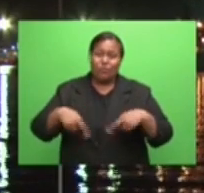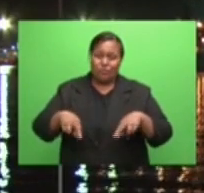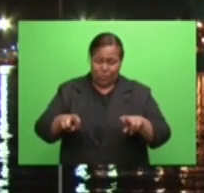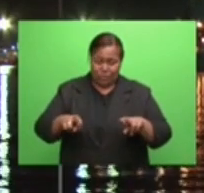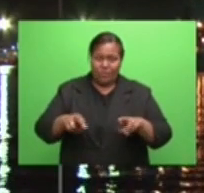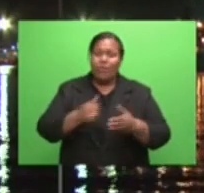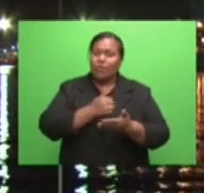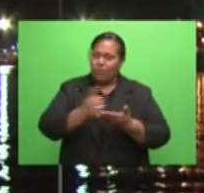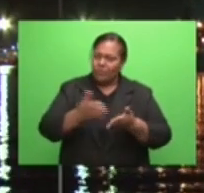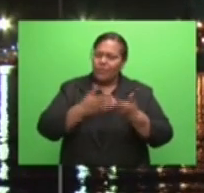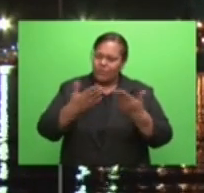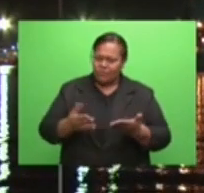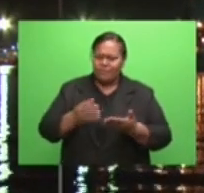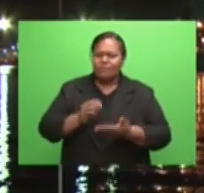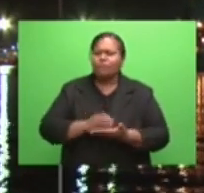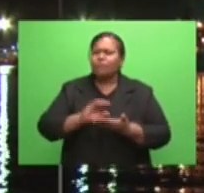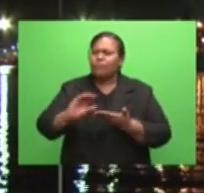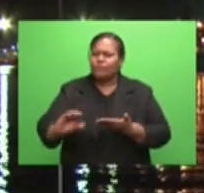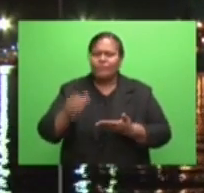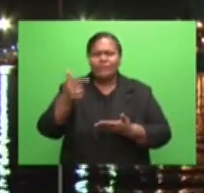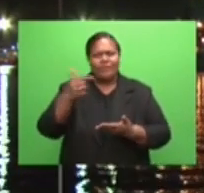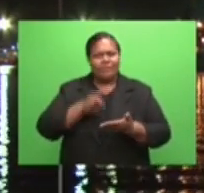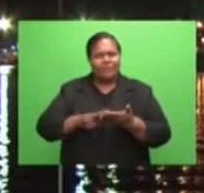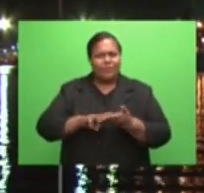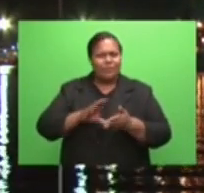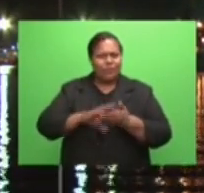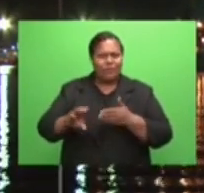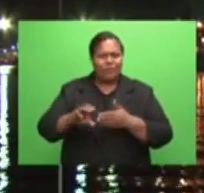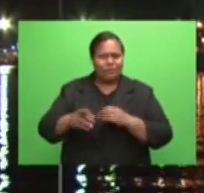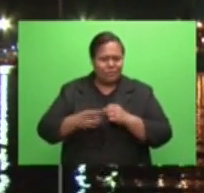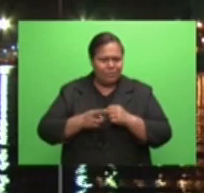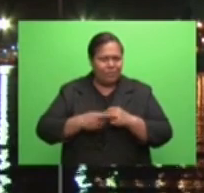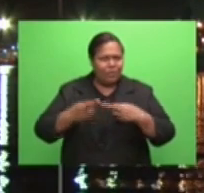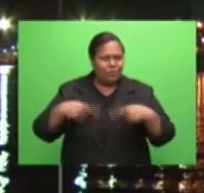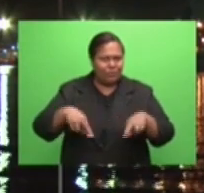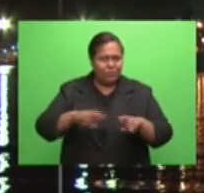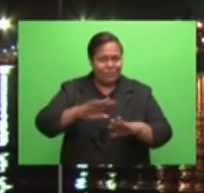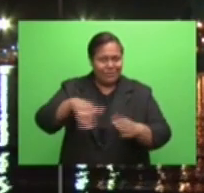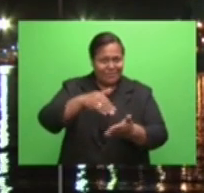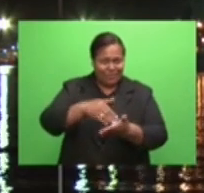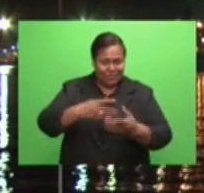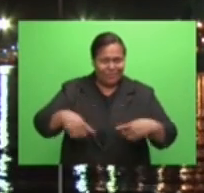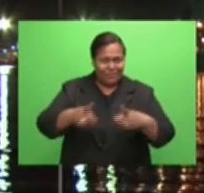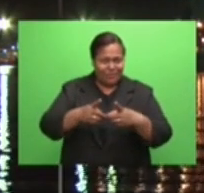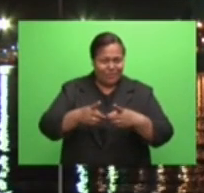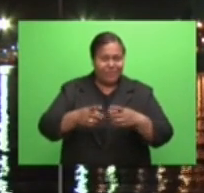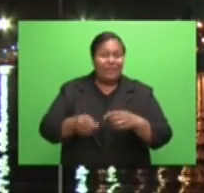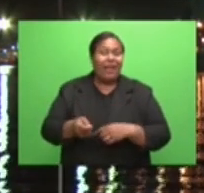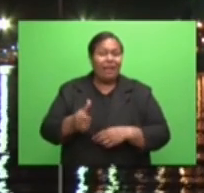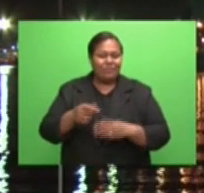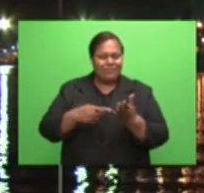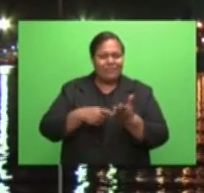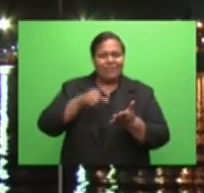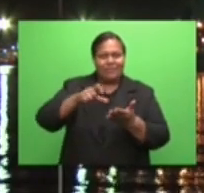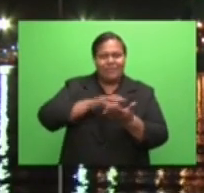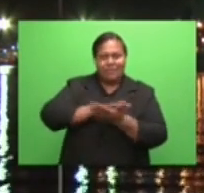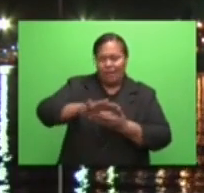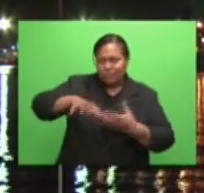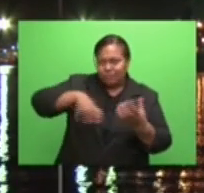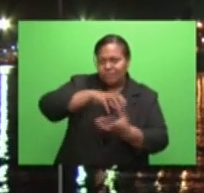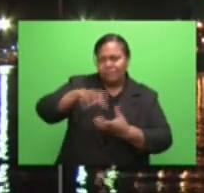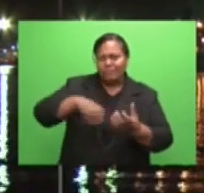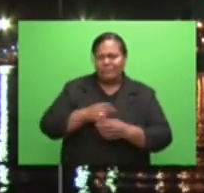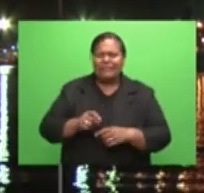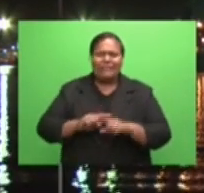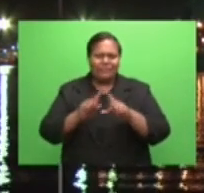million on road rehabilitation in the Central Division following Tropical Cyclone Harold. Several roads in Suva and